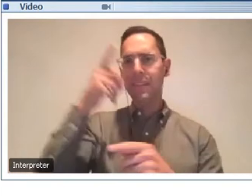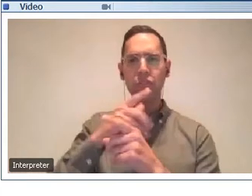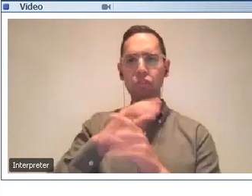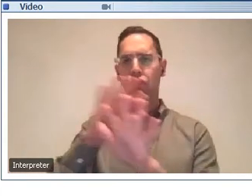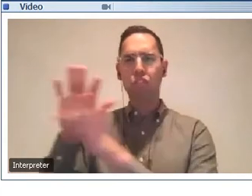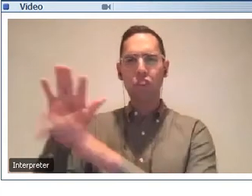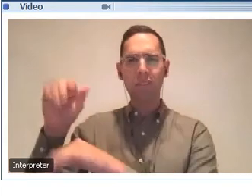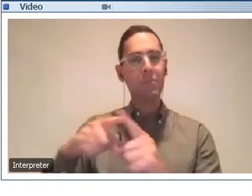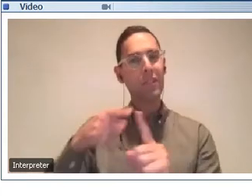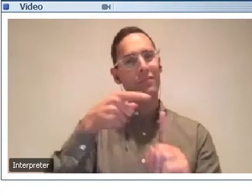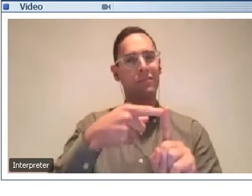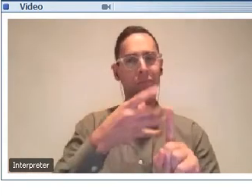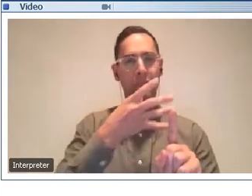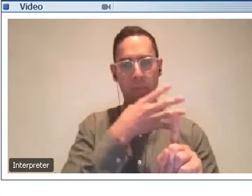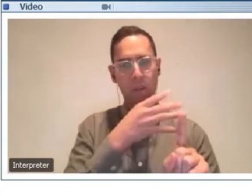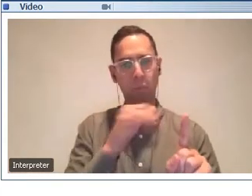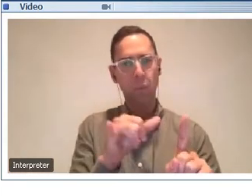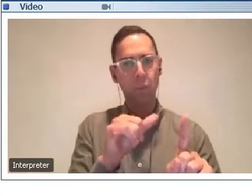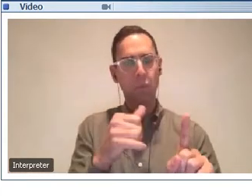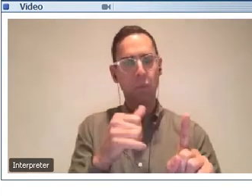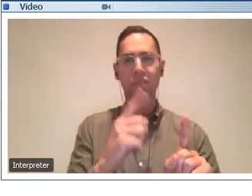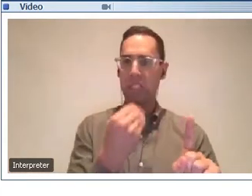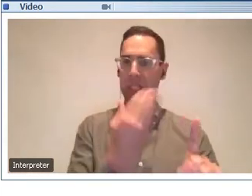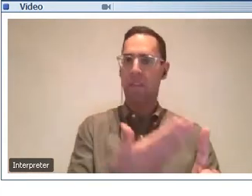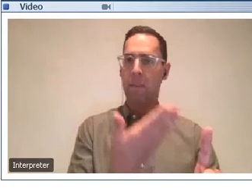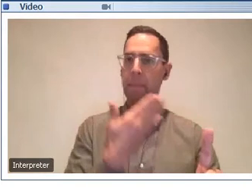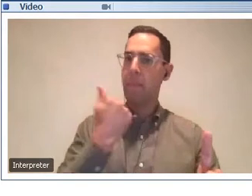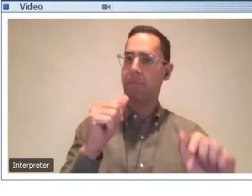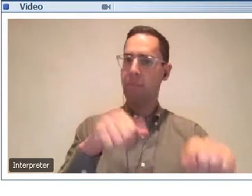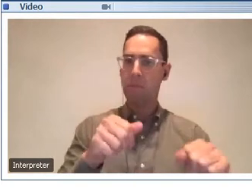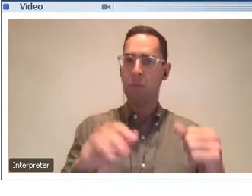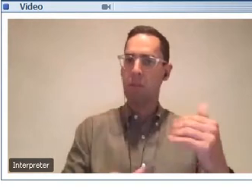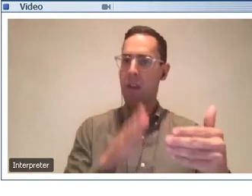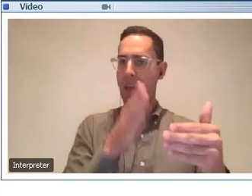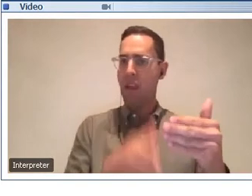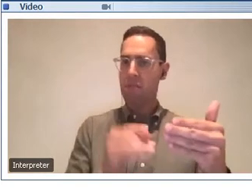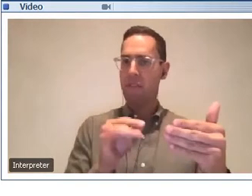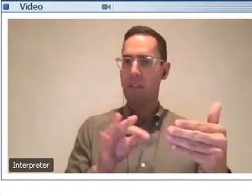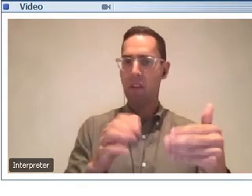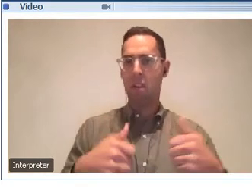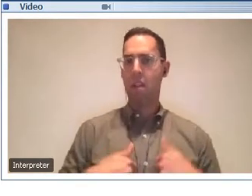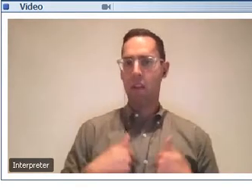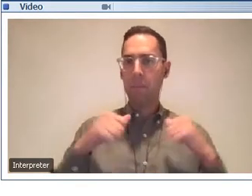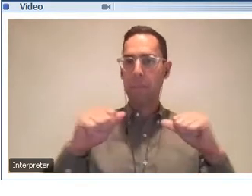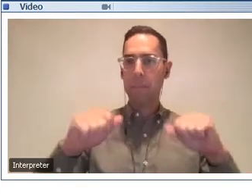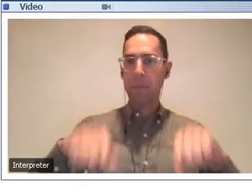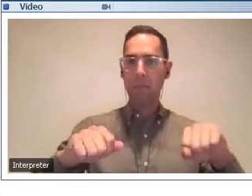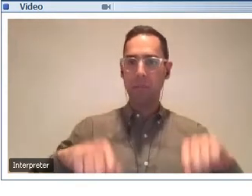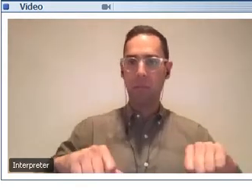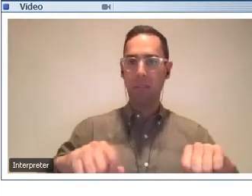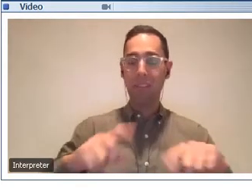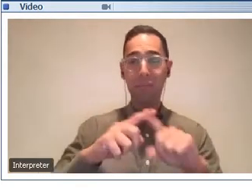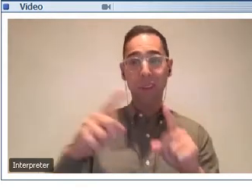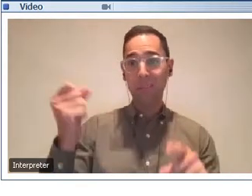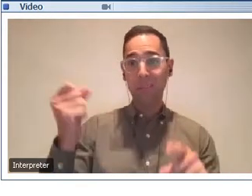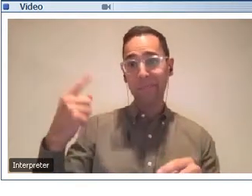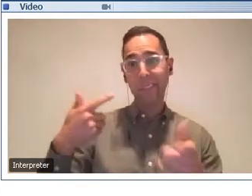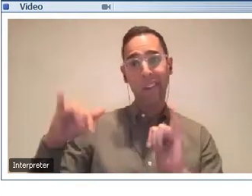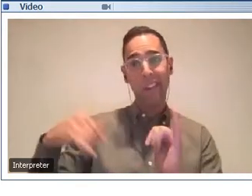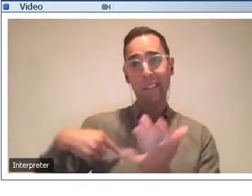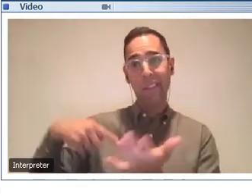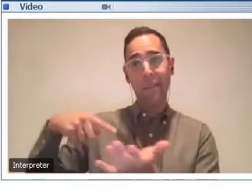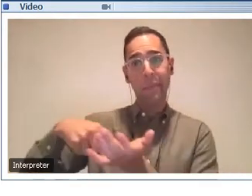life that we could. But at the same time that I wanted to meet these family obligations, I still had bills to pay. I had professional